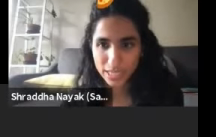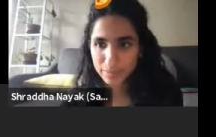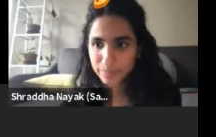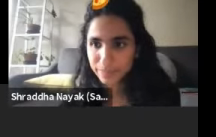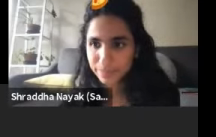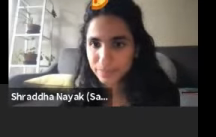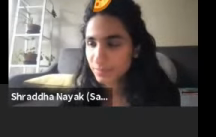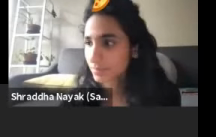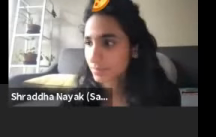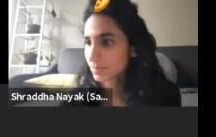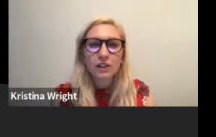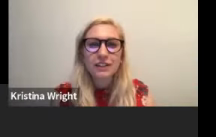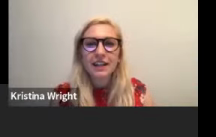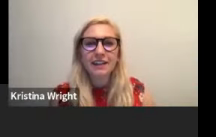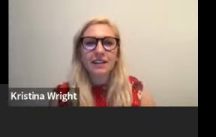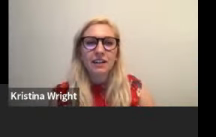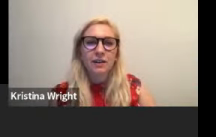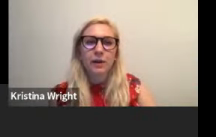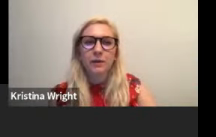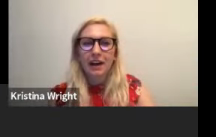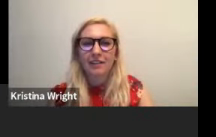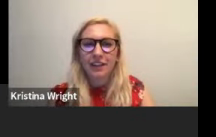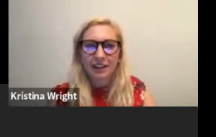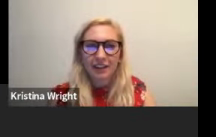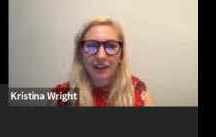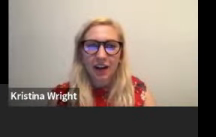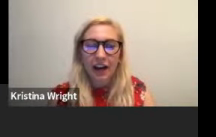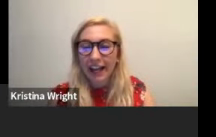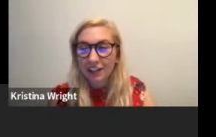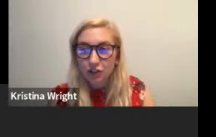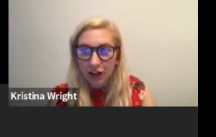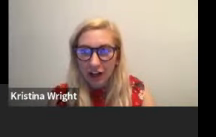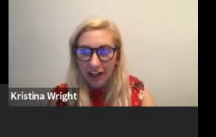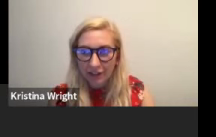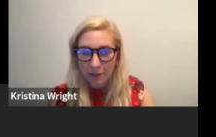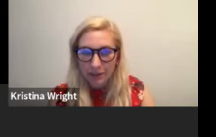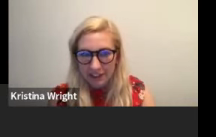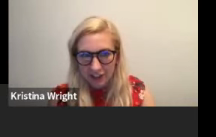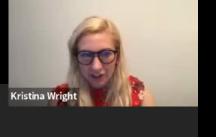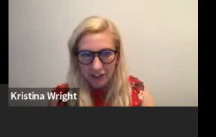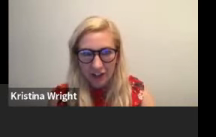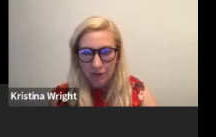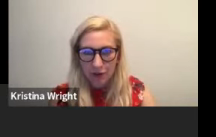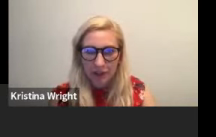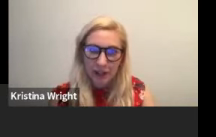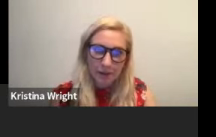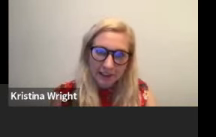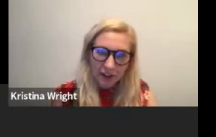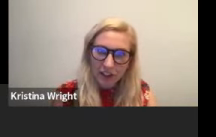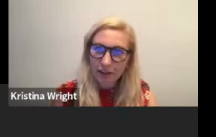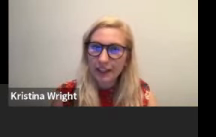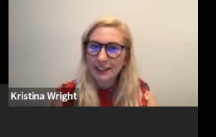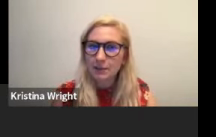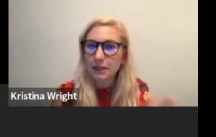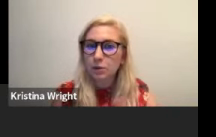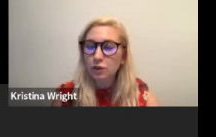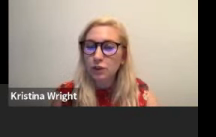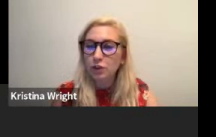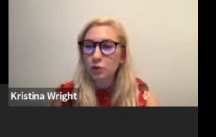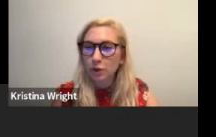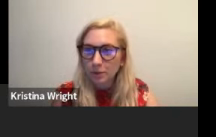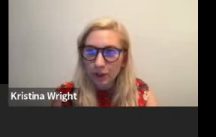here and there. So it looks like where we have like a hand drawing representation for like the Pixar stuff, it seems